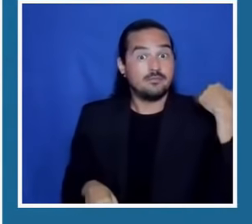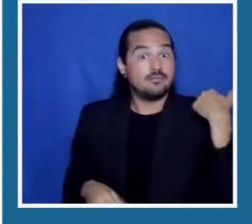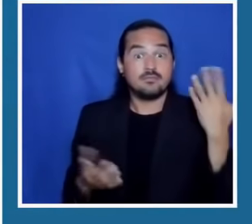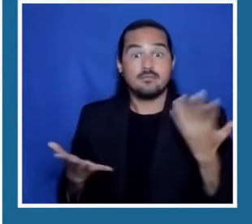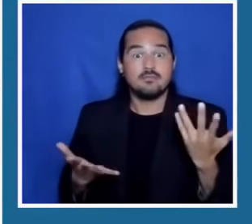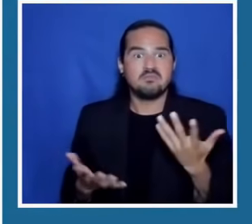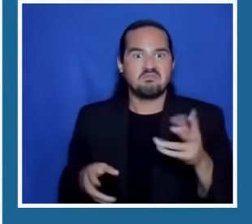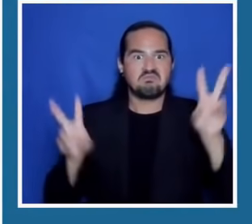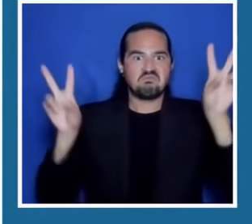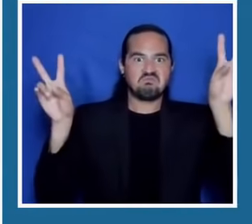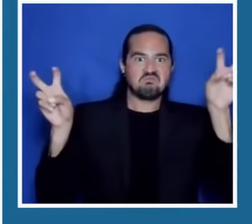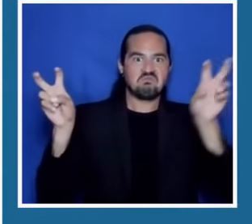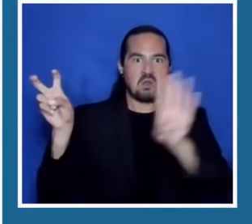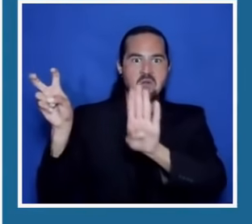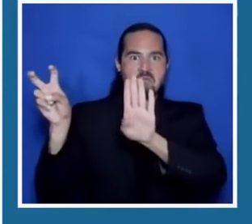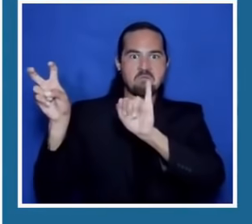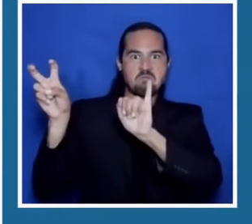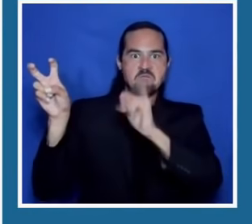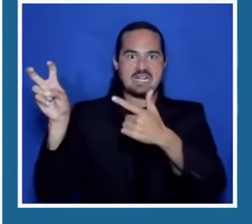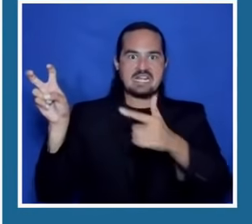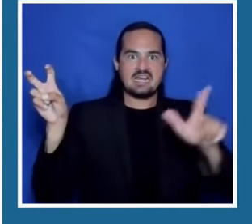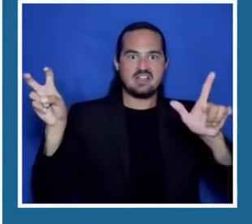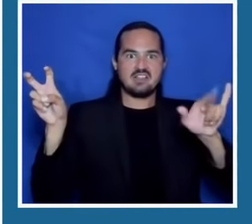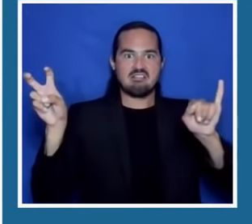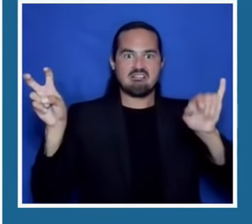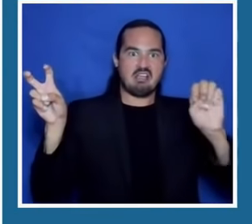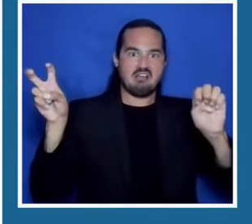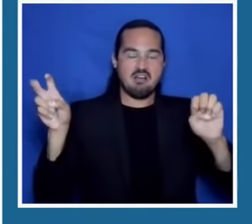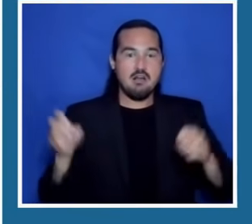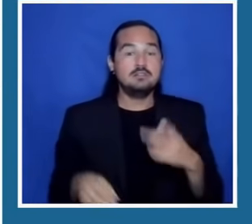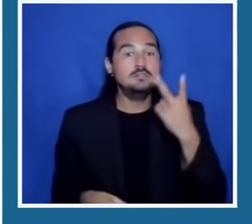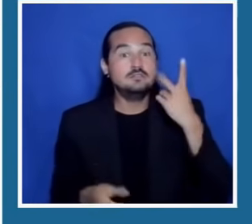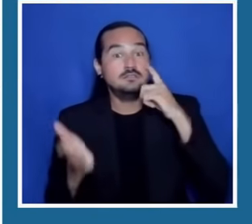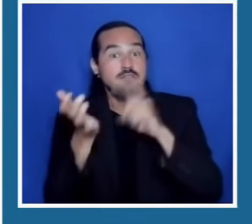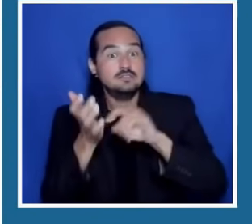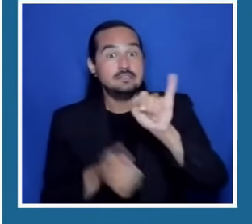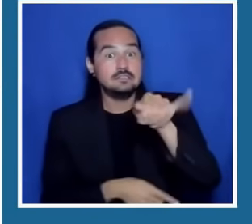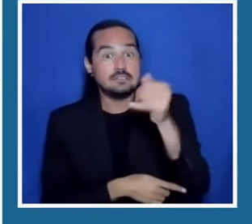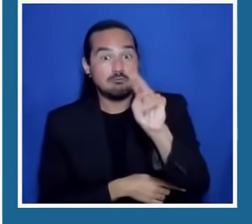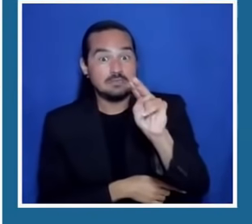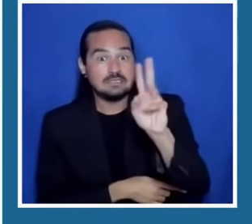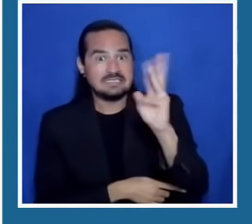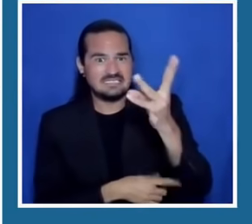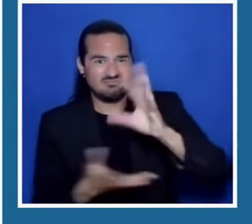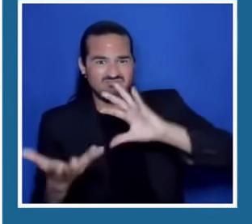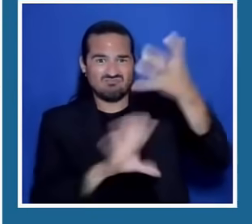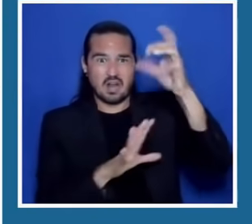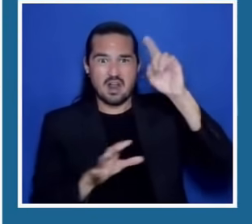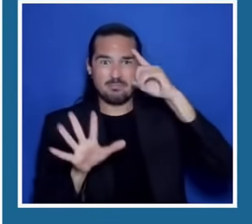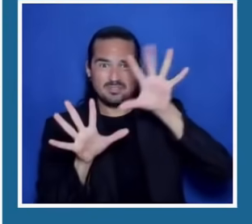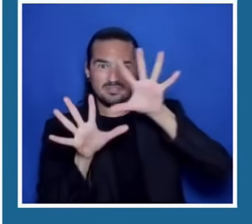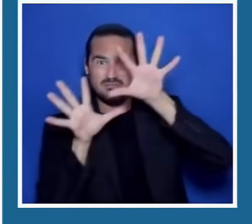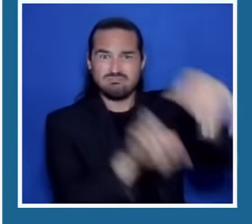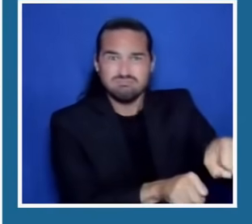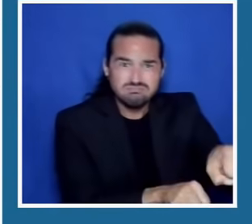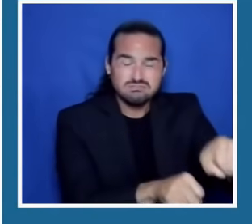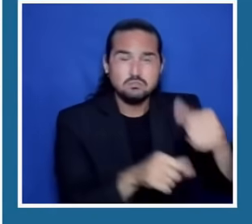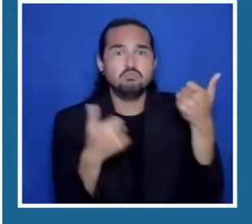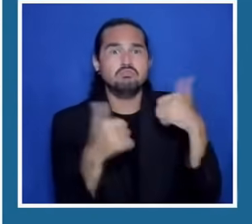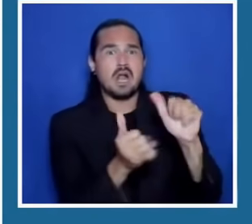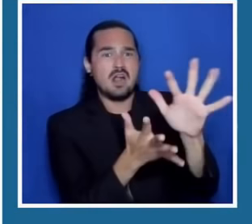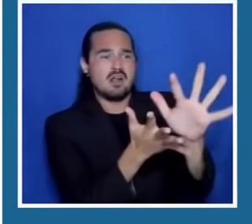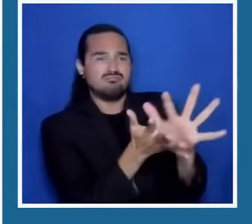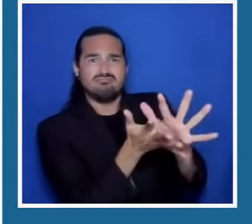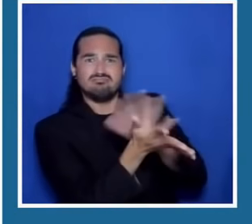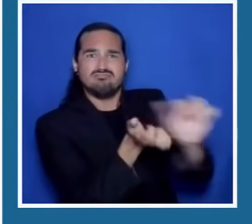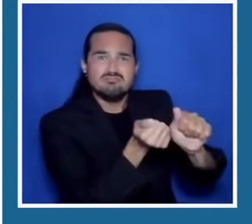on January 6th, and the insurrection. You've seen what's happened across this country and voter suppression all across the United States of America. You saw